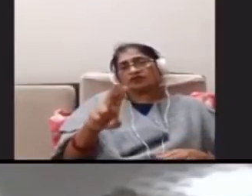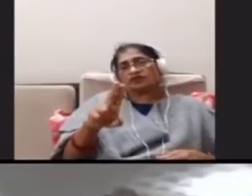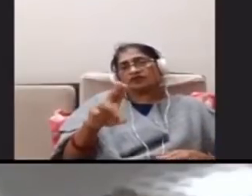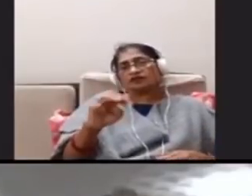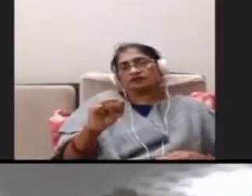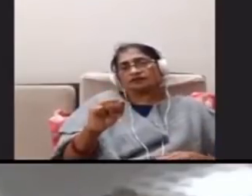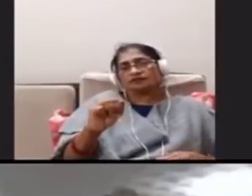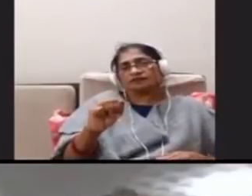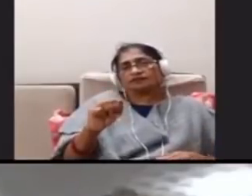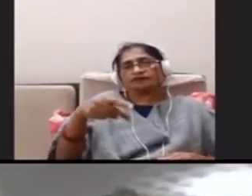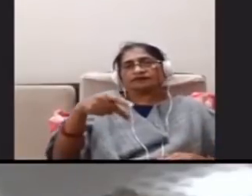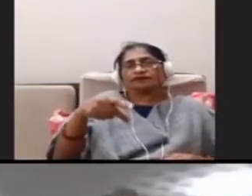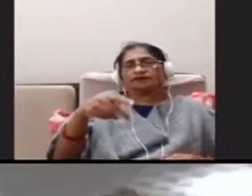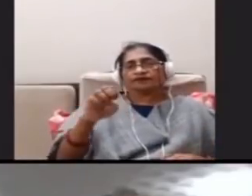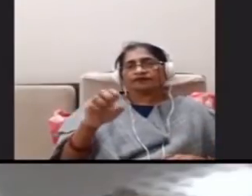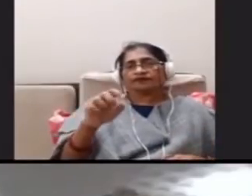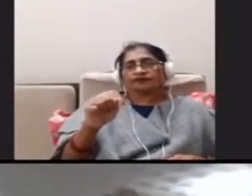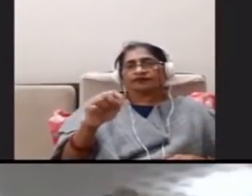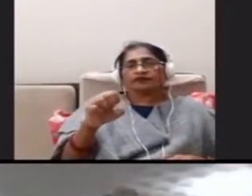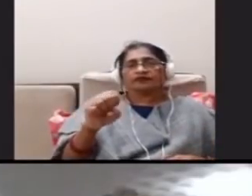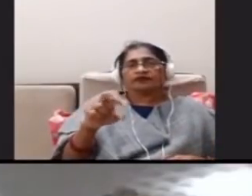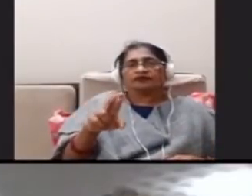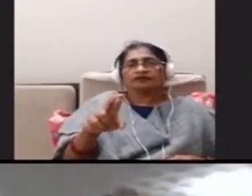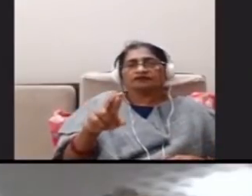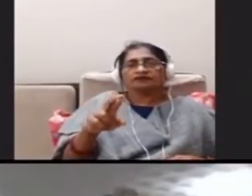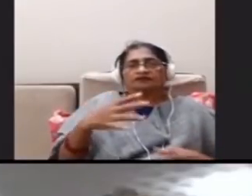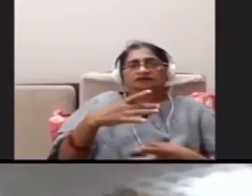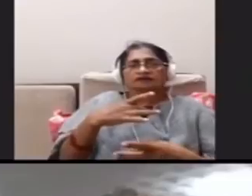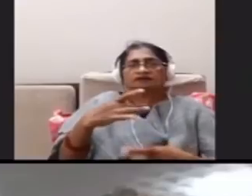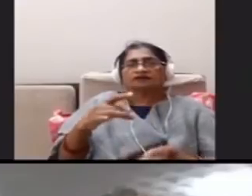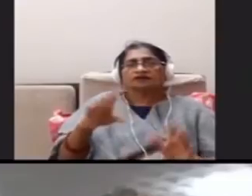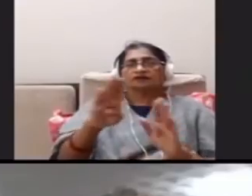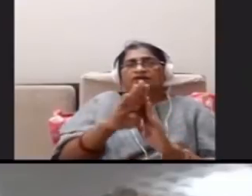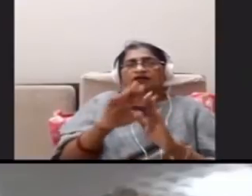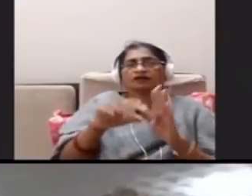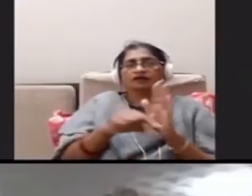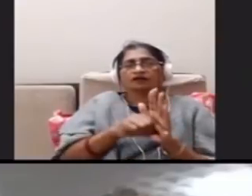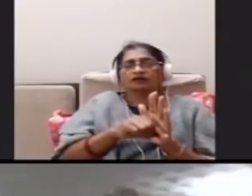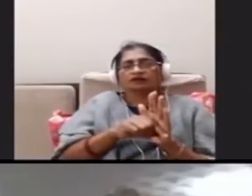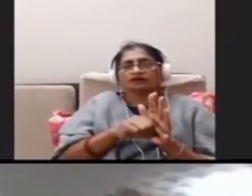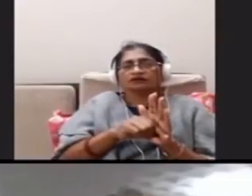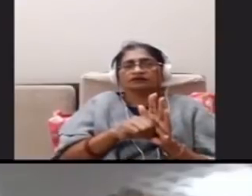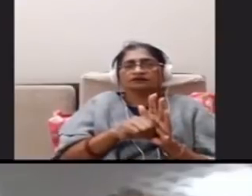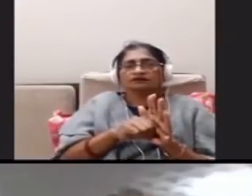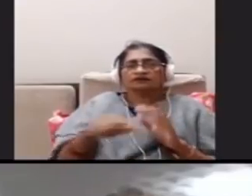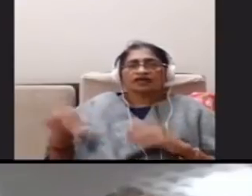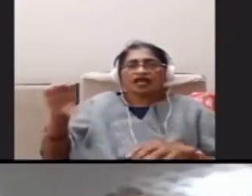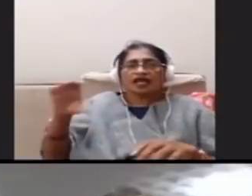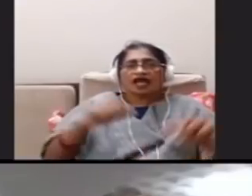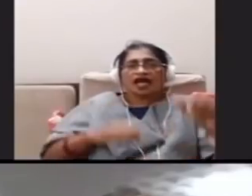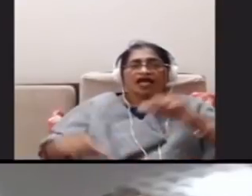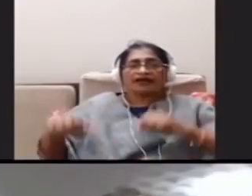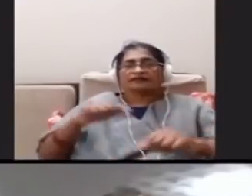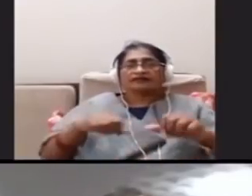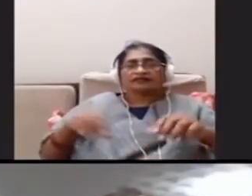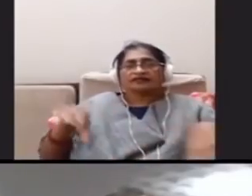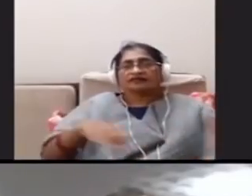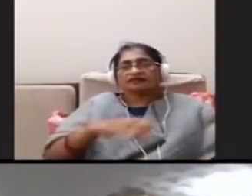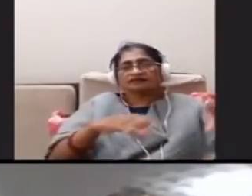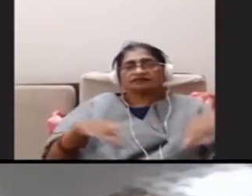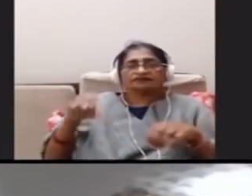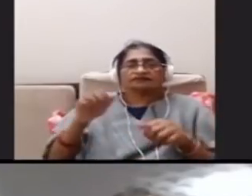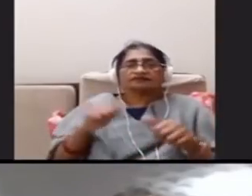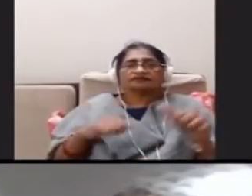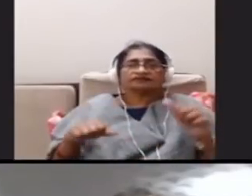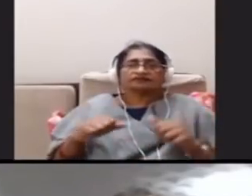Peter's actually, you know, has a very interesting background. He's actually even acted, and he is appeared as Lofty in